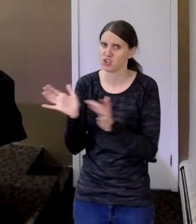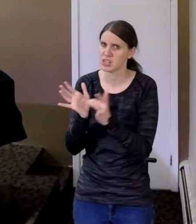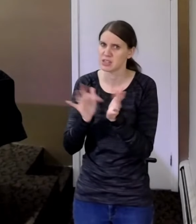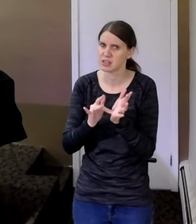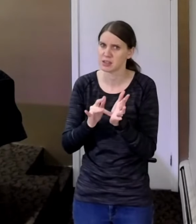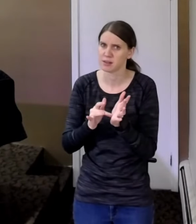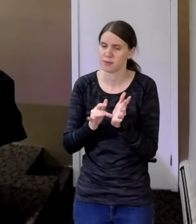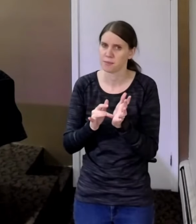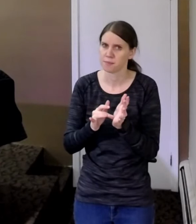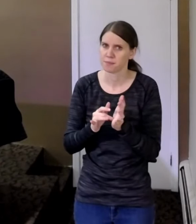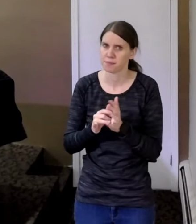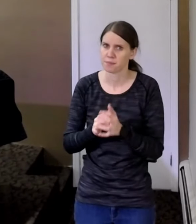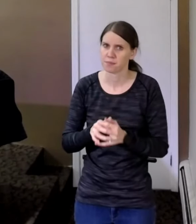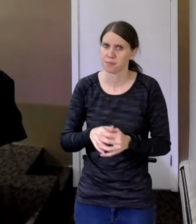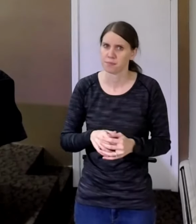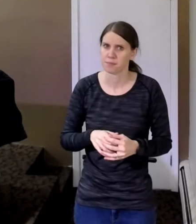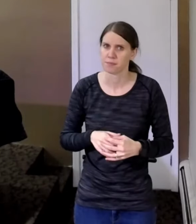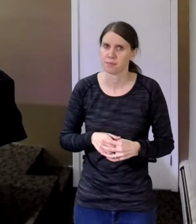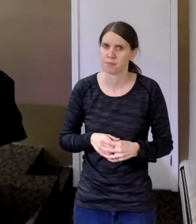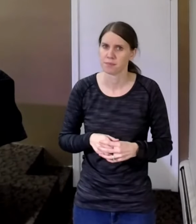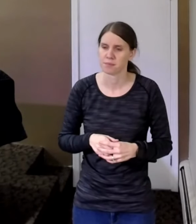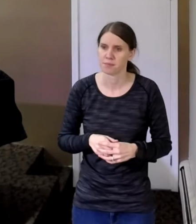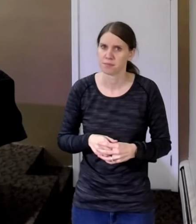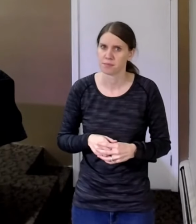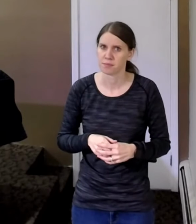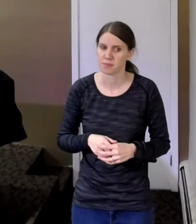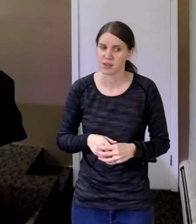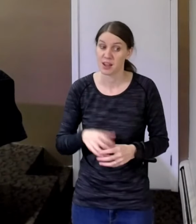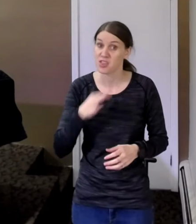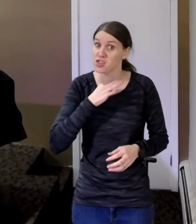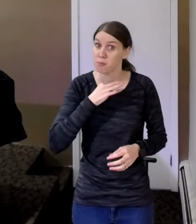Their fear of losing power